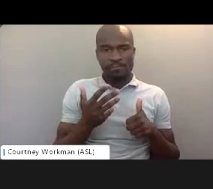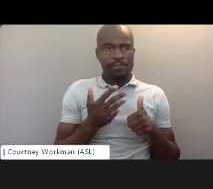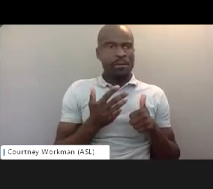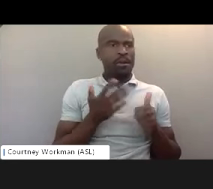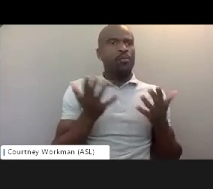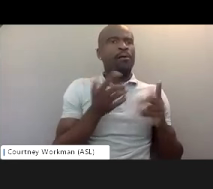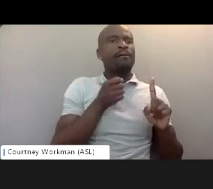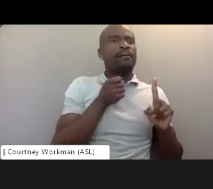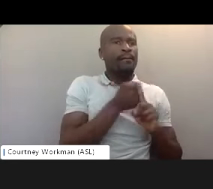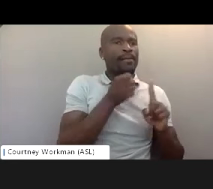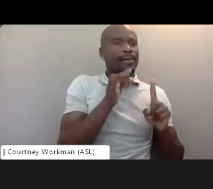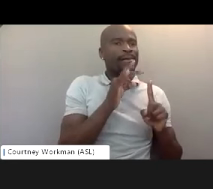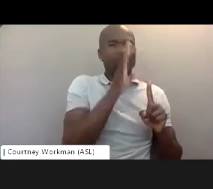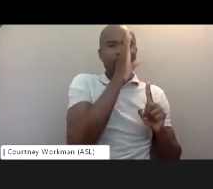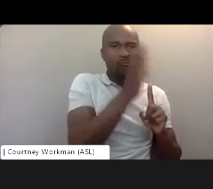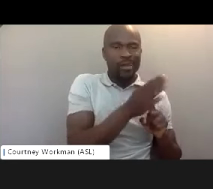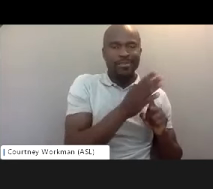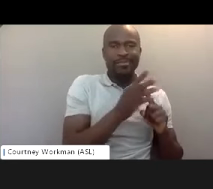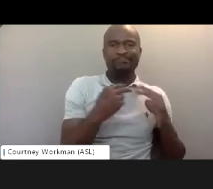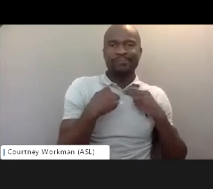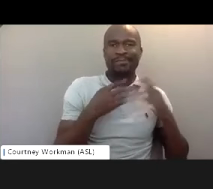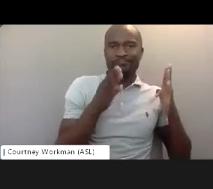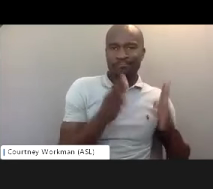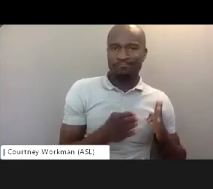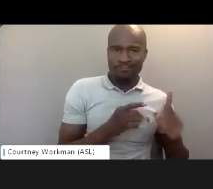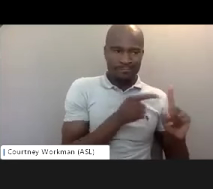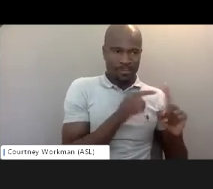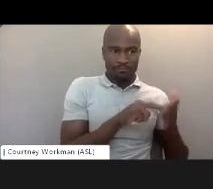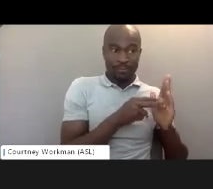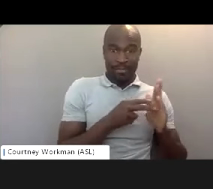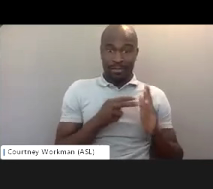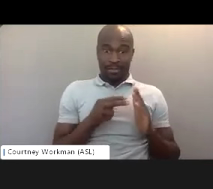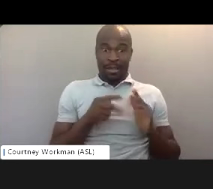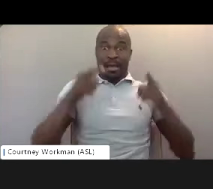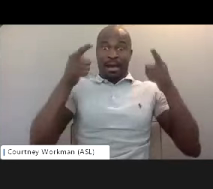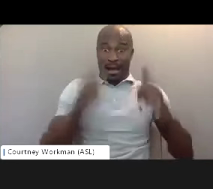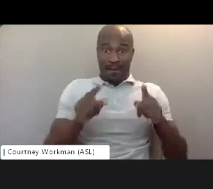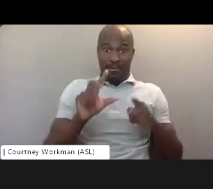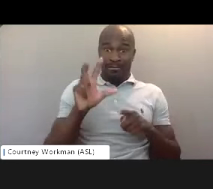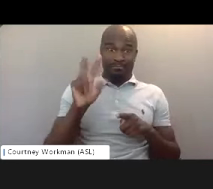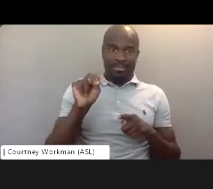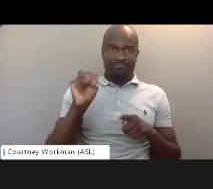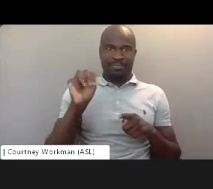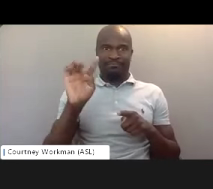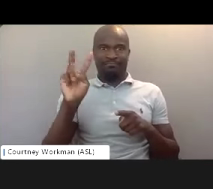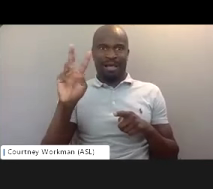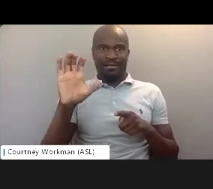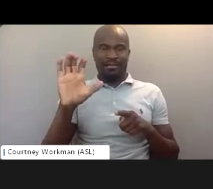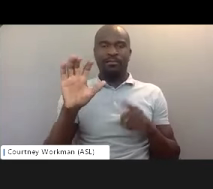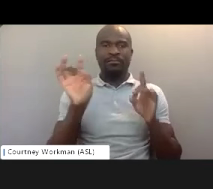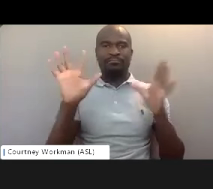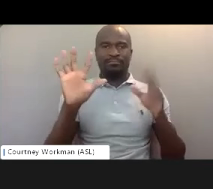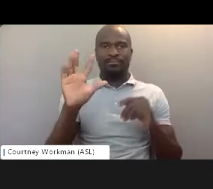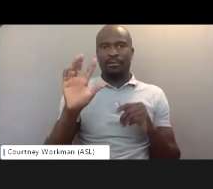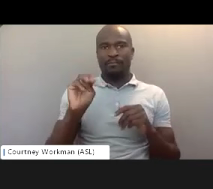of direct victims. So people who were present at the scene of a mass violence incident, or those who are family members or close friends from